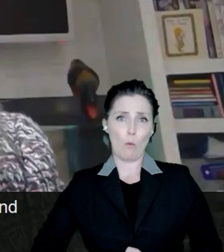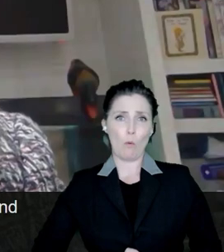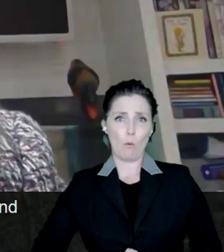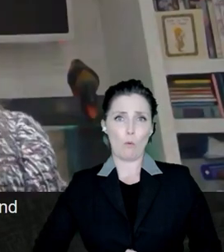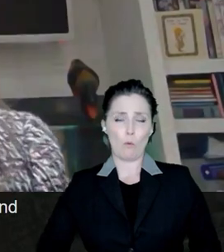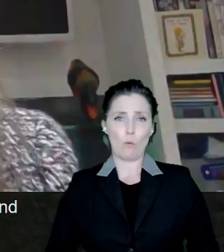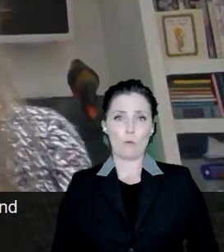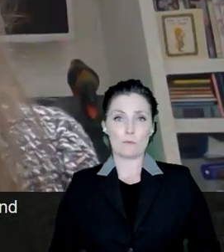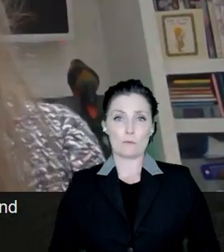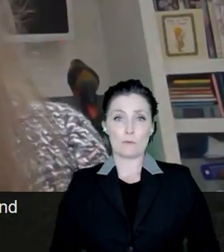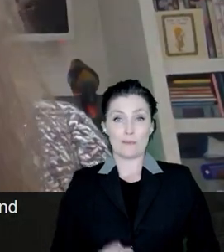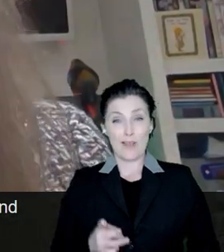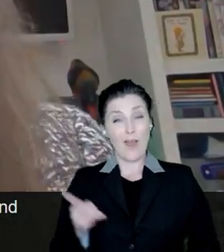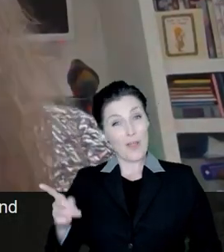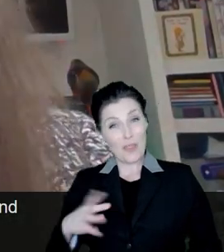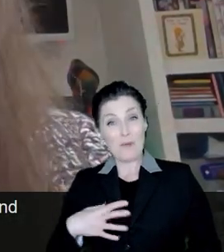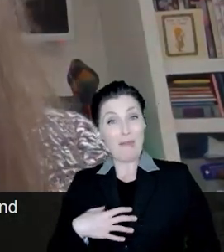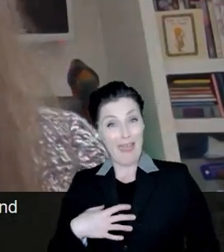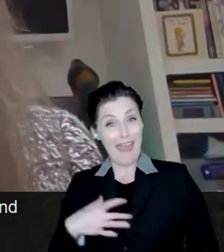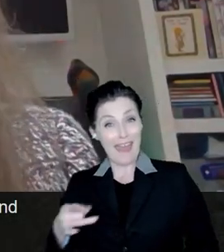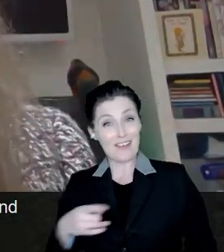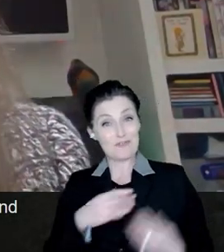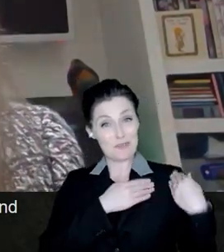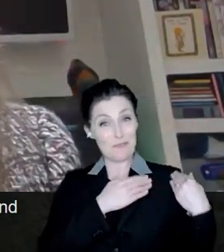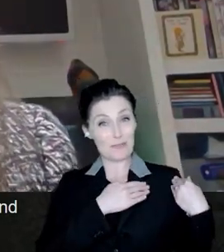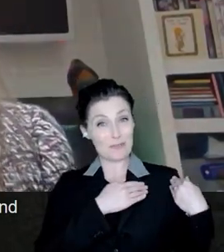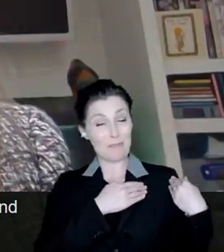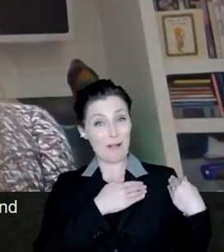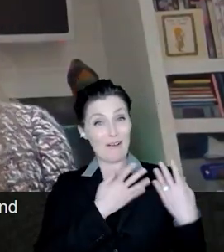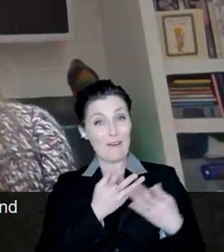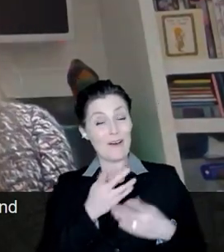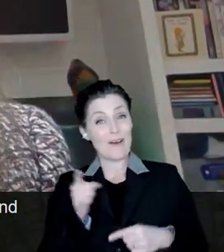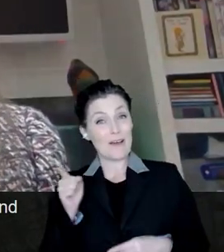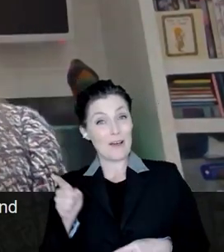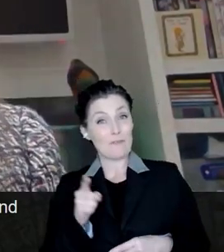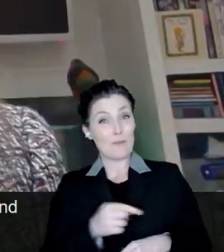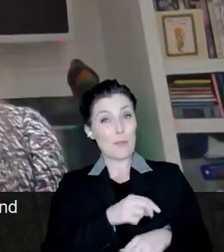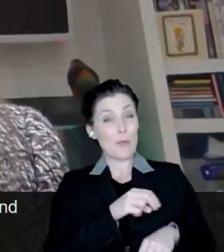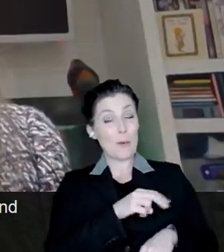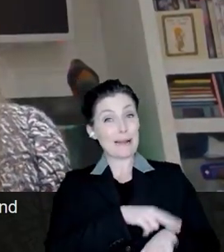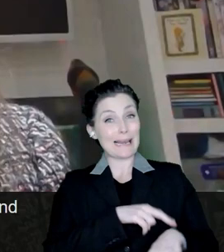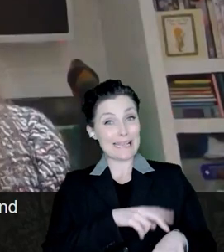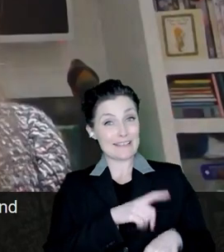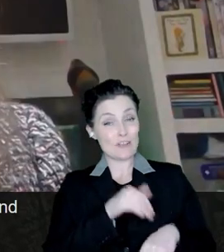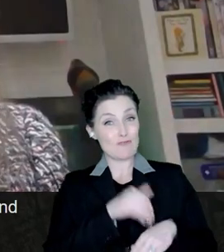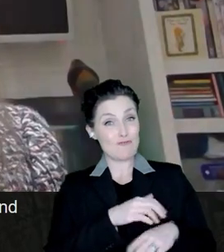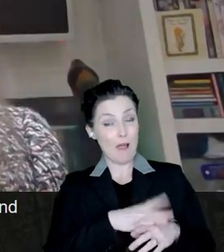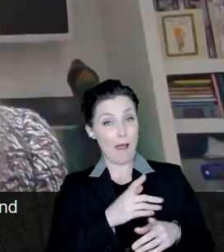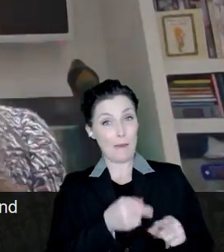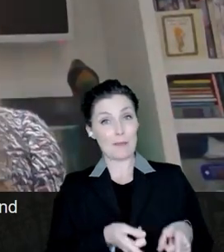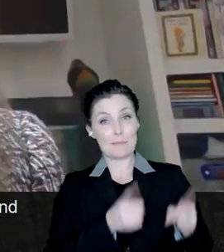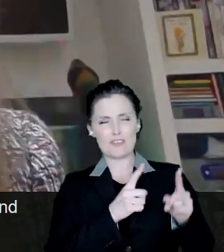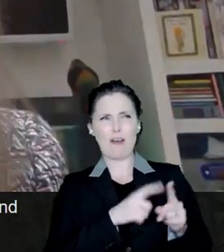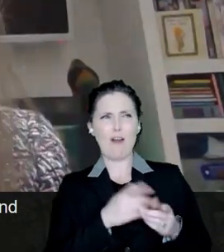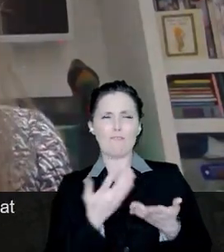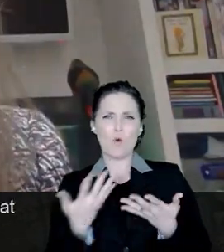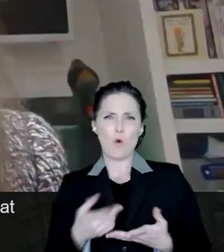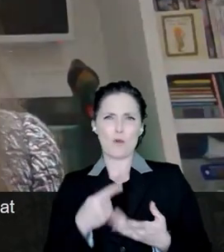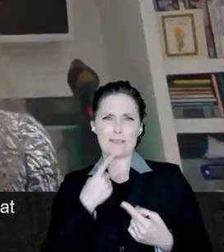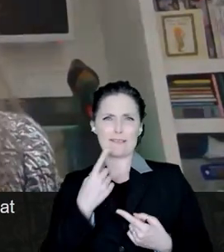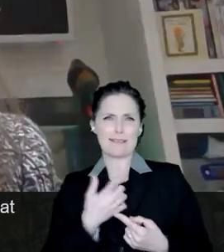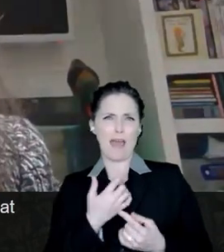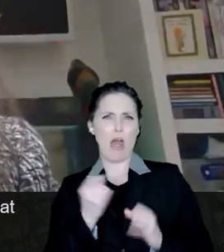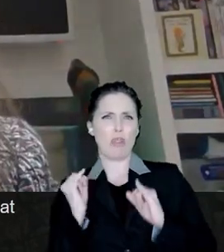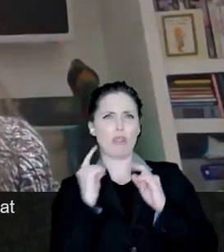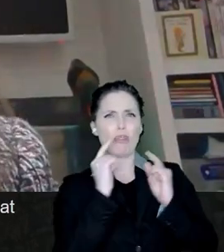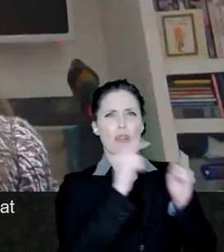is responsible. He's a police and crime commissioner. Yes, he'll throw everything at Cressida Dick or anybody else because,